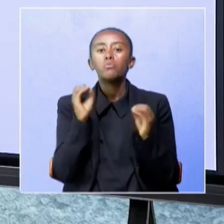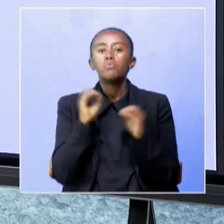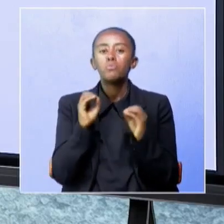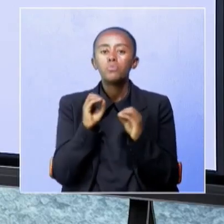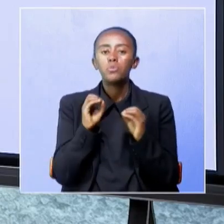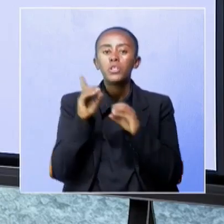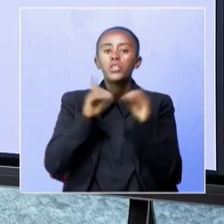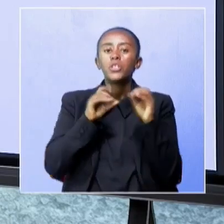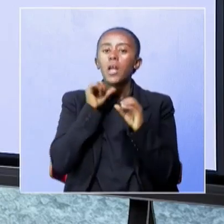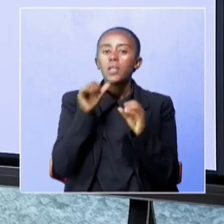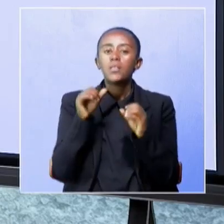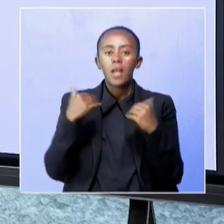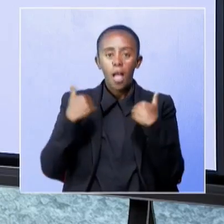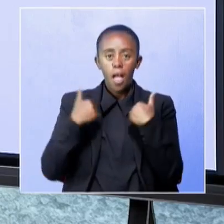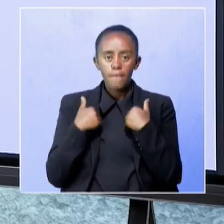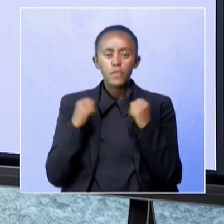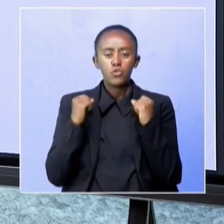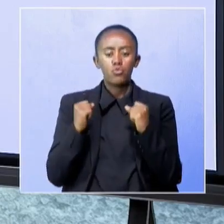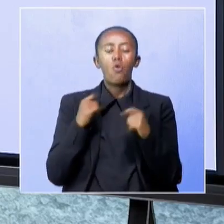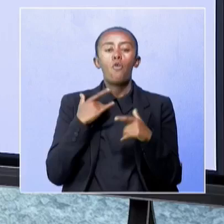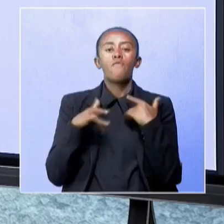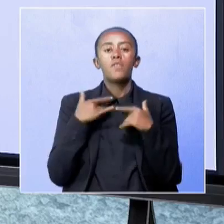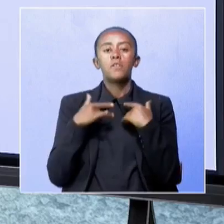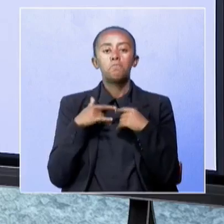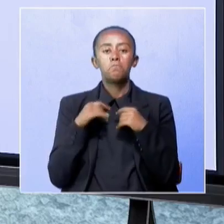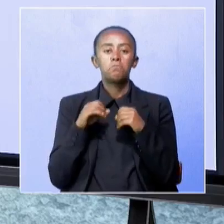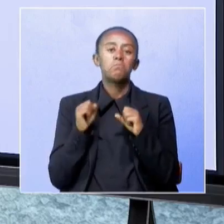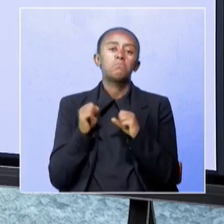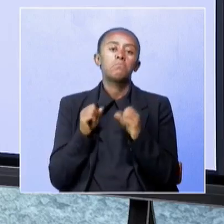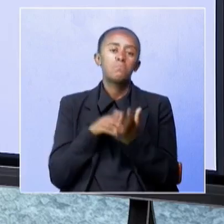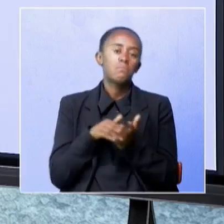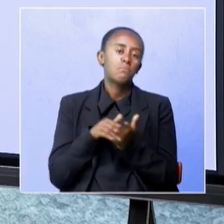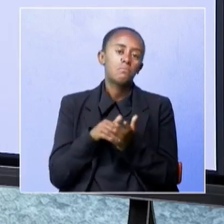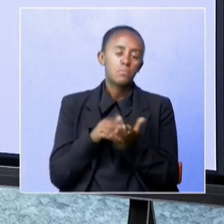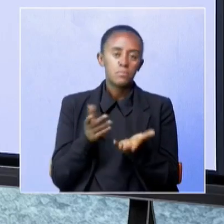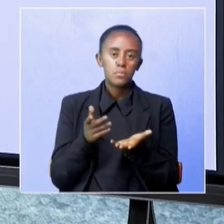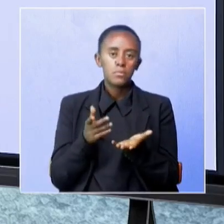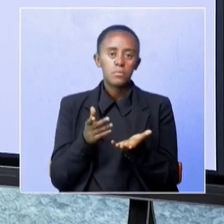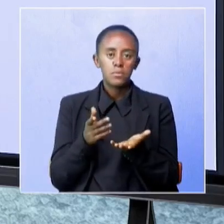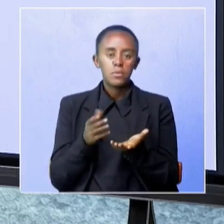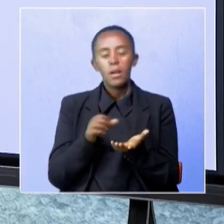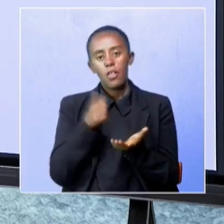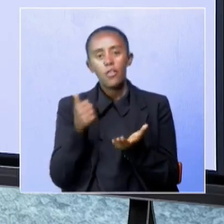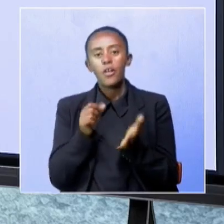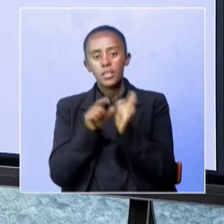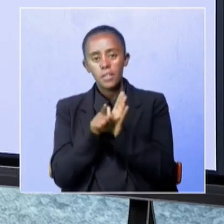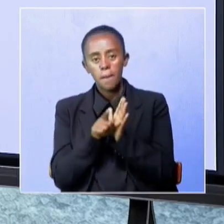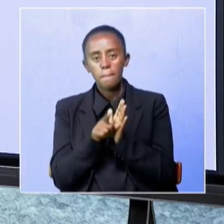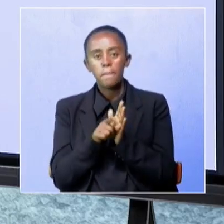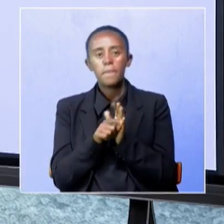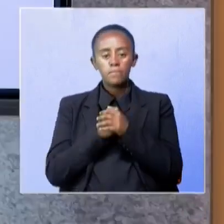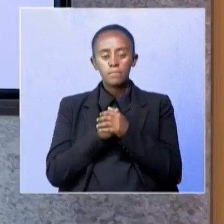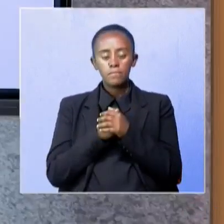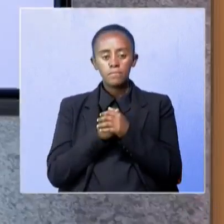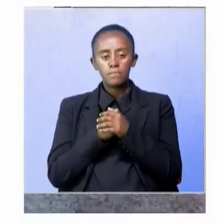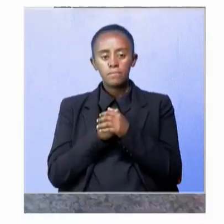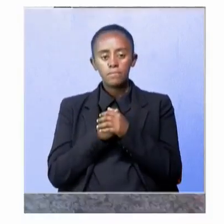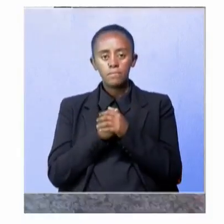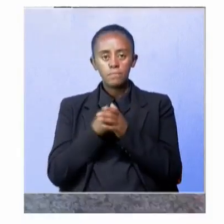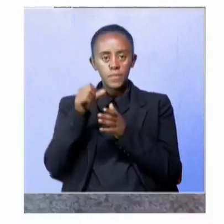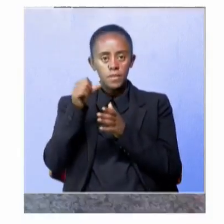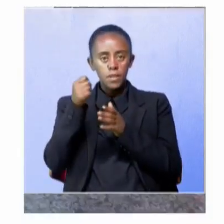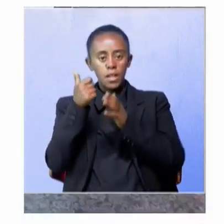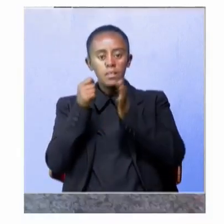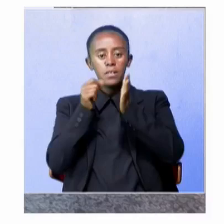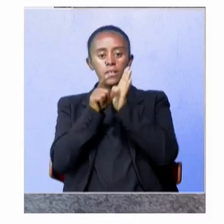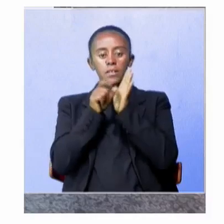she doesn't have that strong emotion, any kind of emotion. What other examples can we give? Another